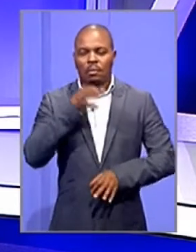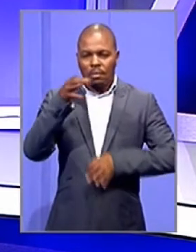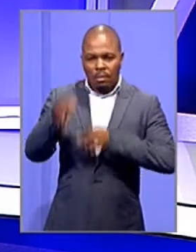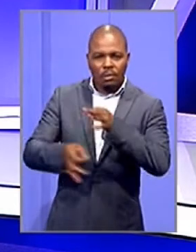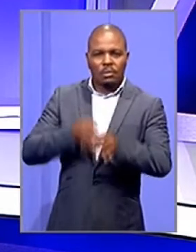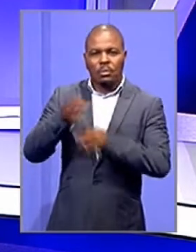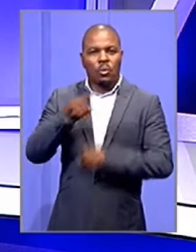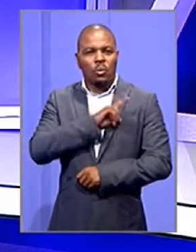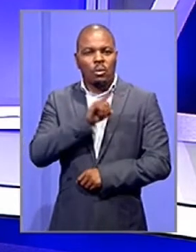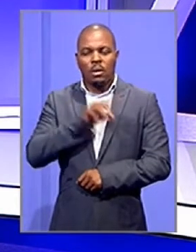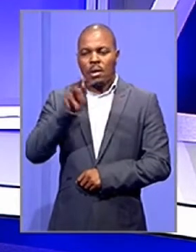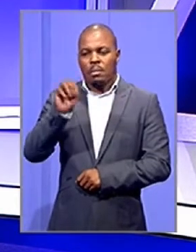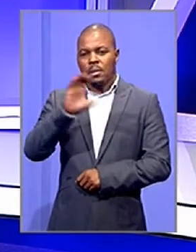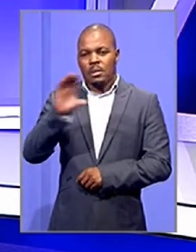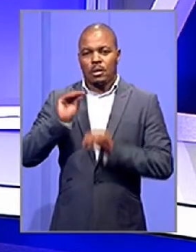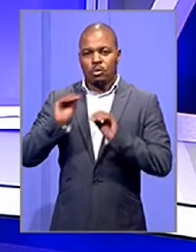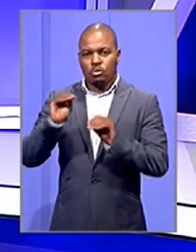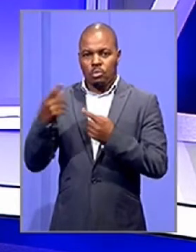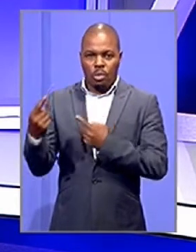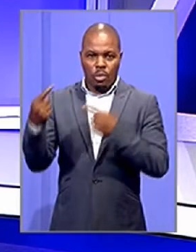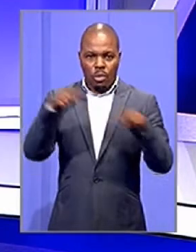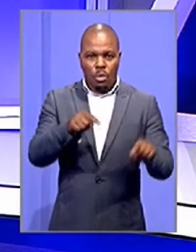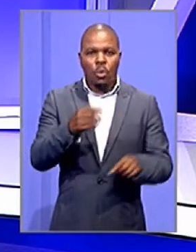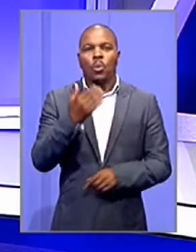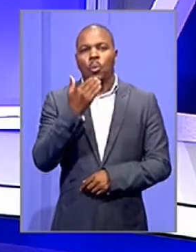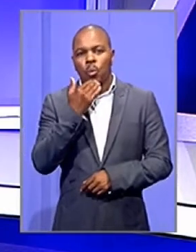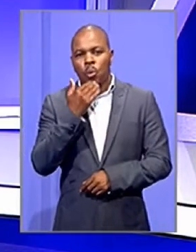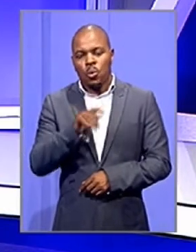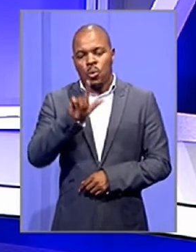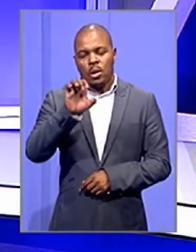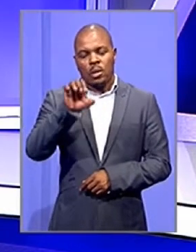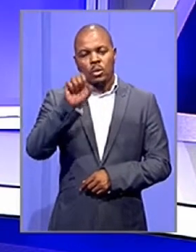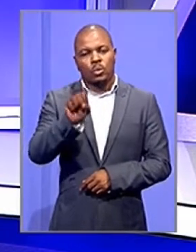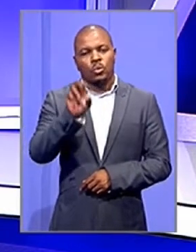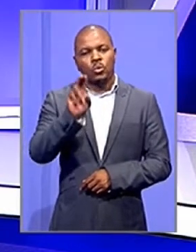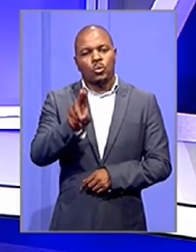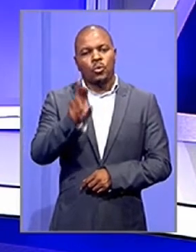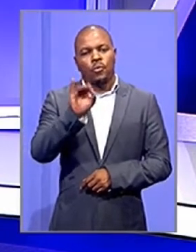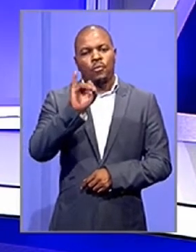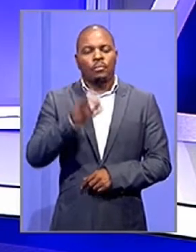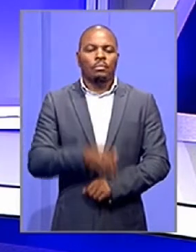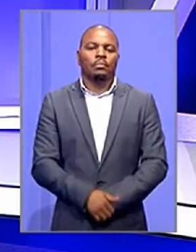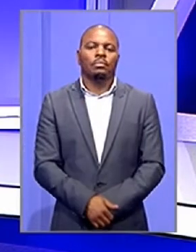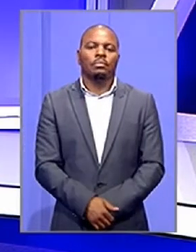a nakong ya ketelo ya molekgotlaphetisi wa thuto ka Gauteng Banyaza Lesufi.